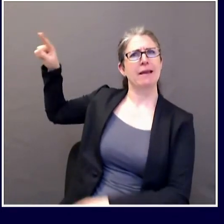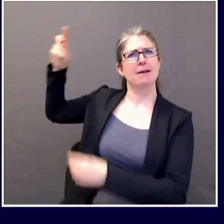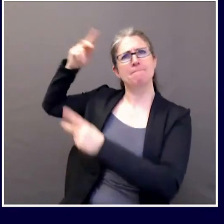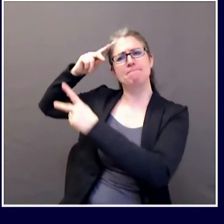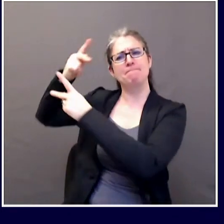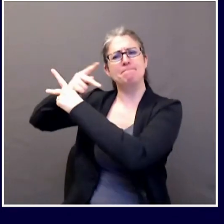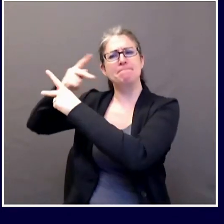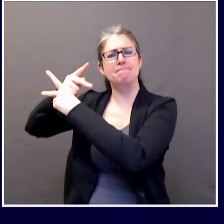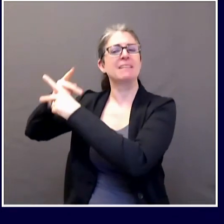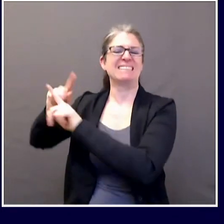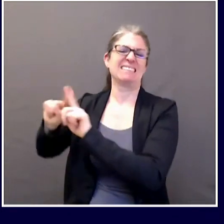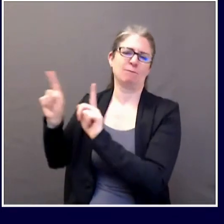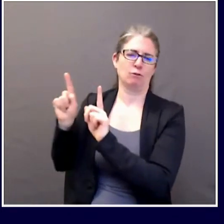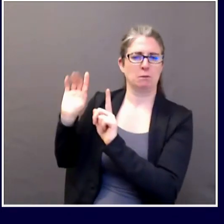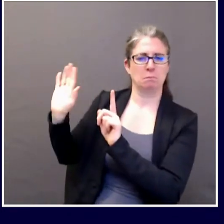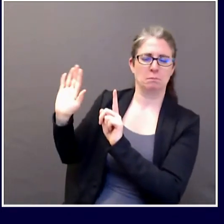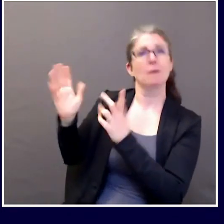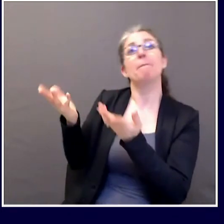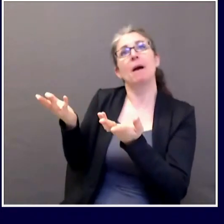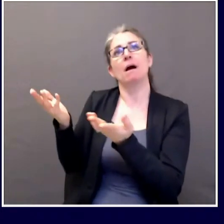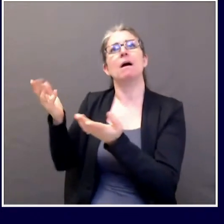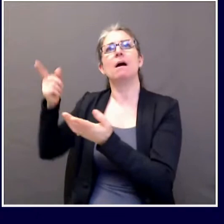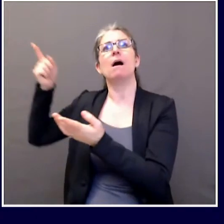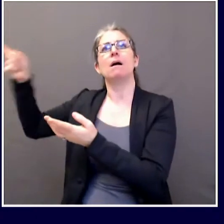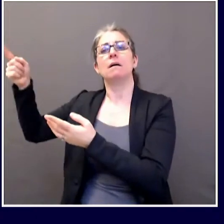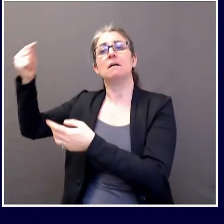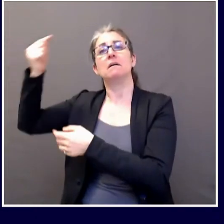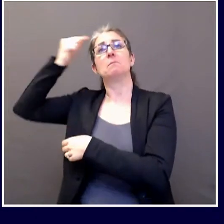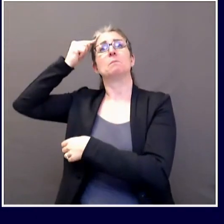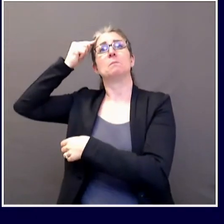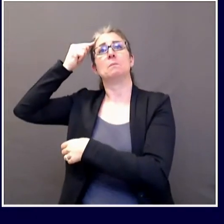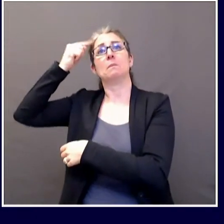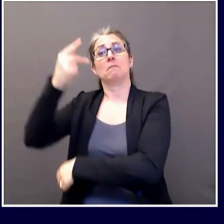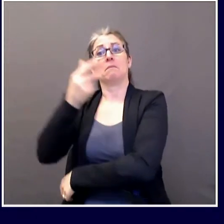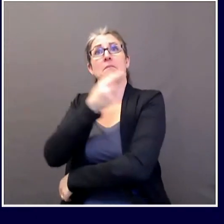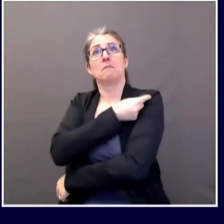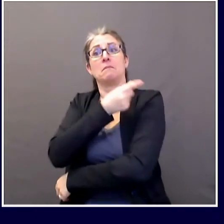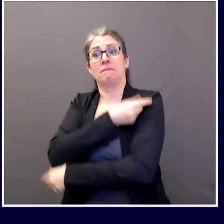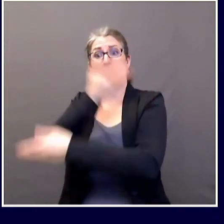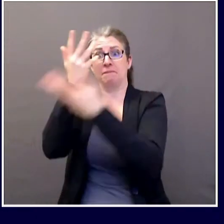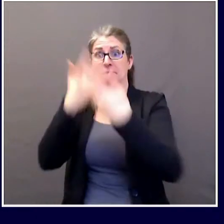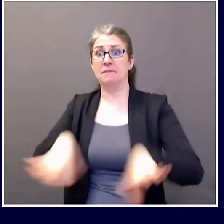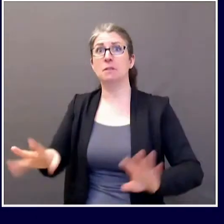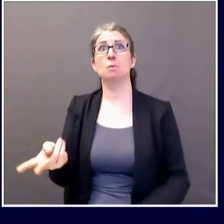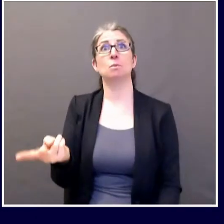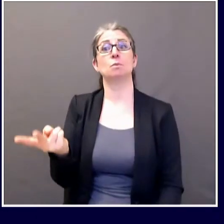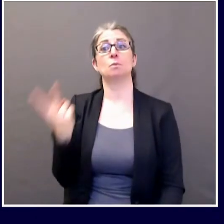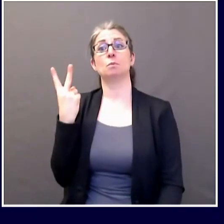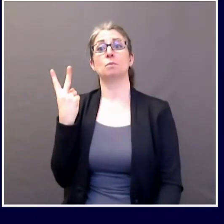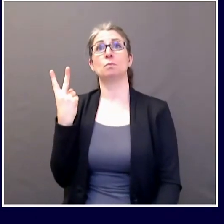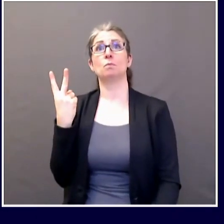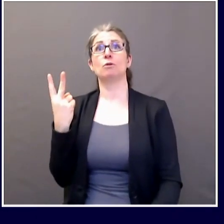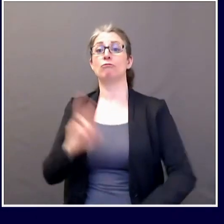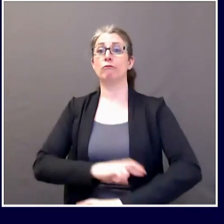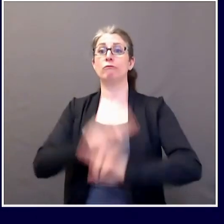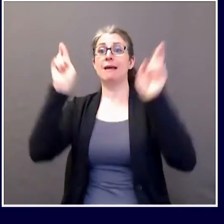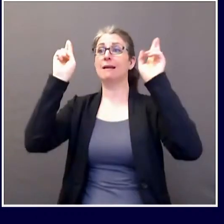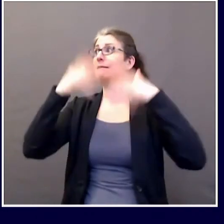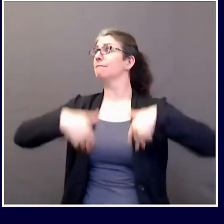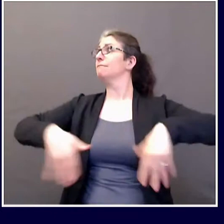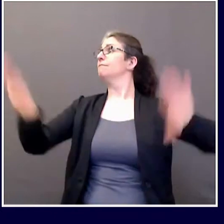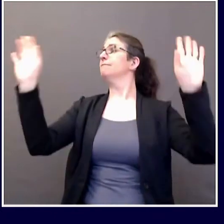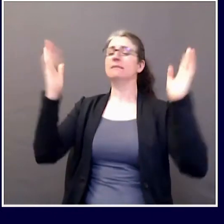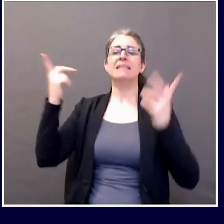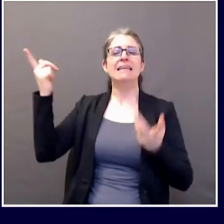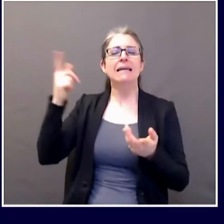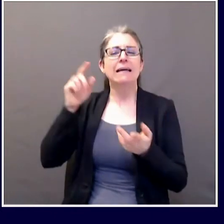hear what their analysis is so we can match it up against how we're thinking about it. We're not alone in doing that. I know a number of